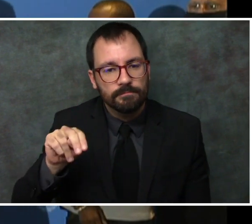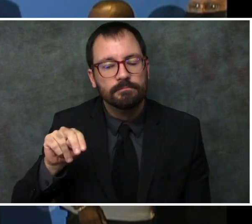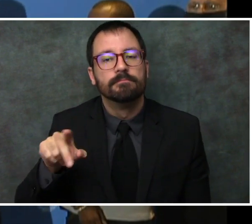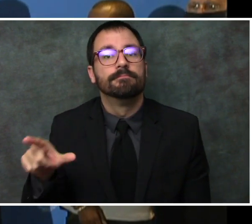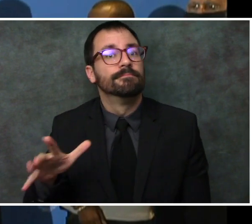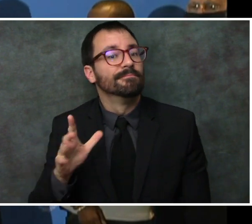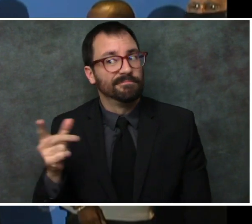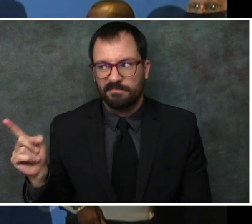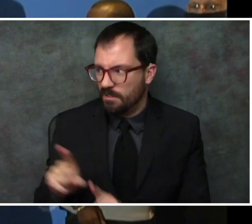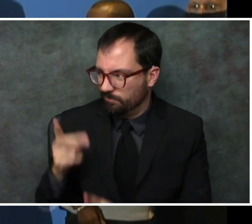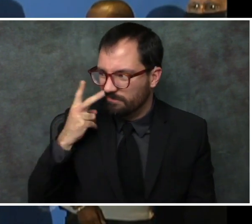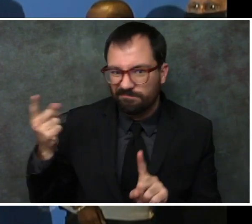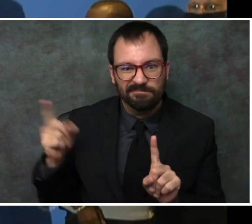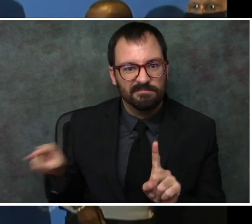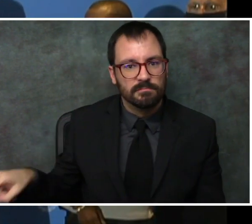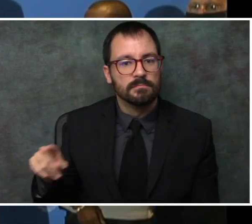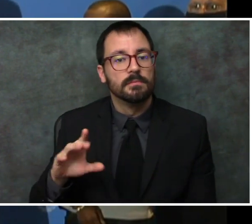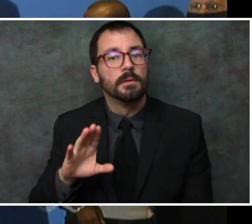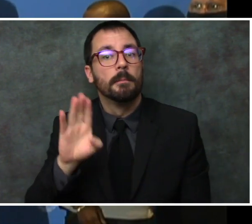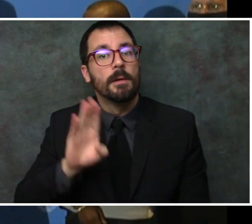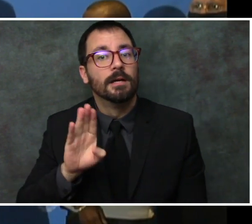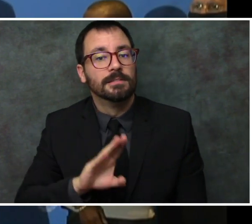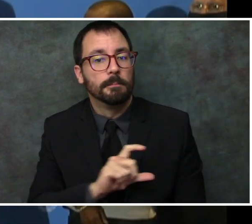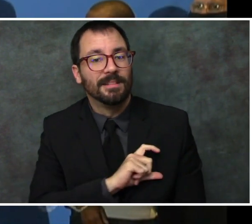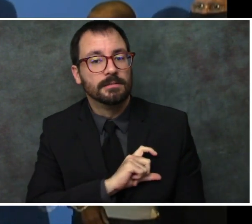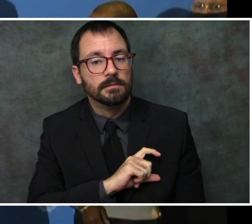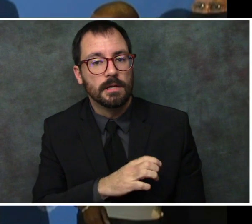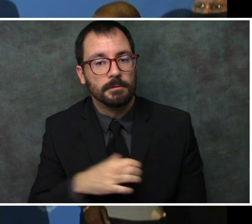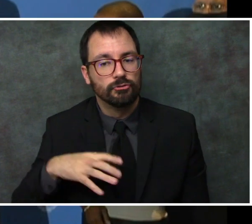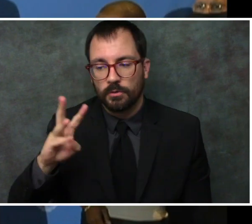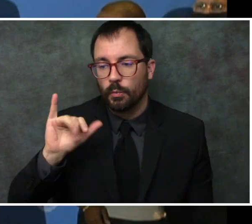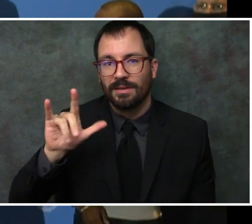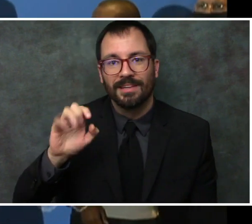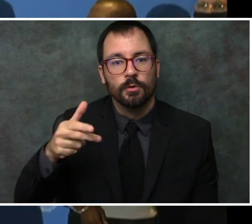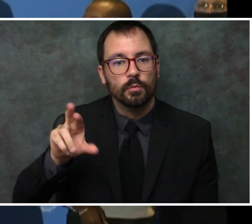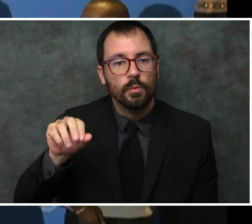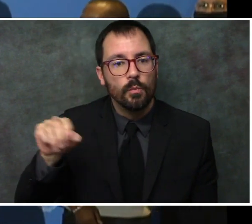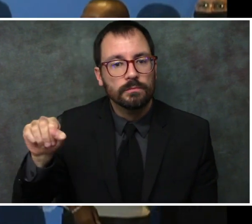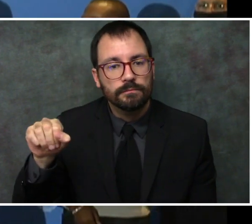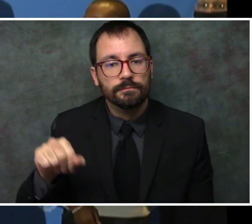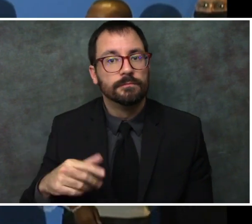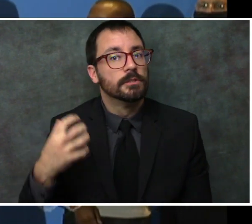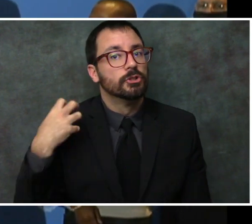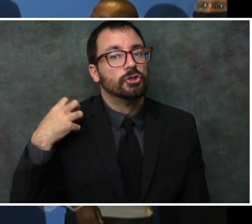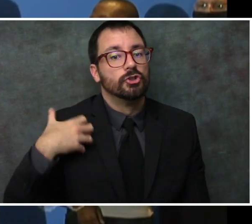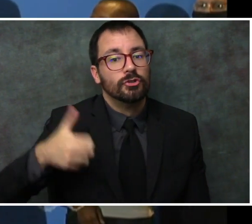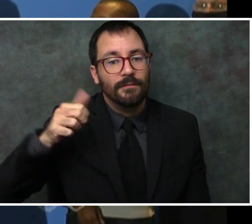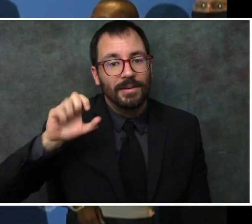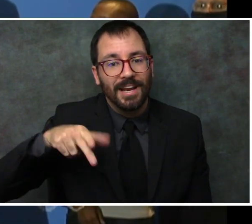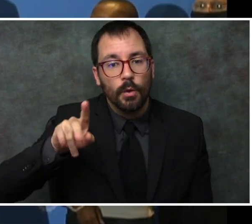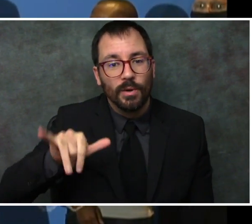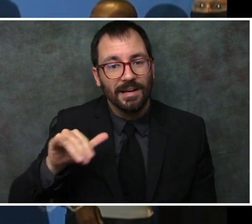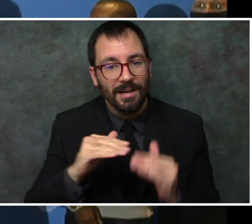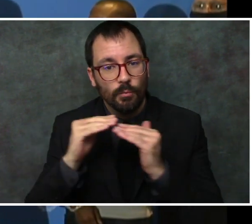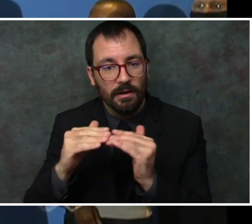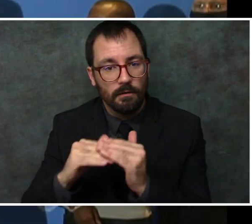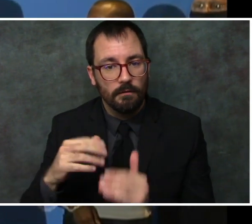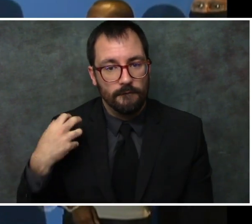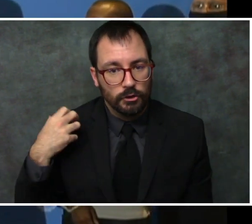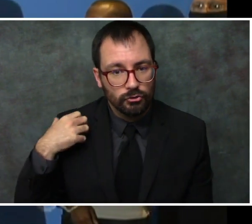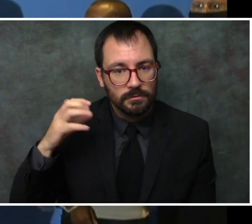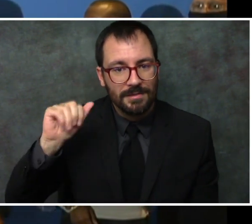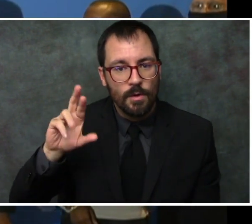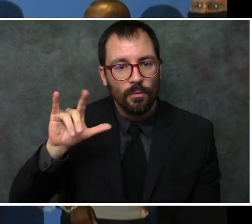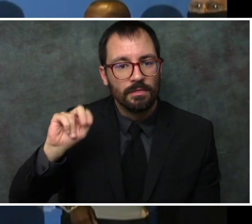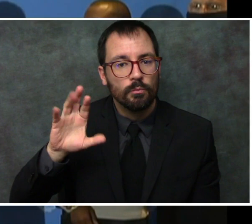team. Chief Equity Officer Carolyn Crockett and members of the administration here at City Hall. 4 months ago, I stood at this